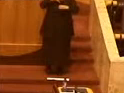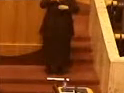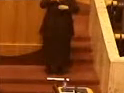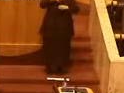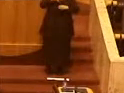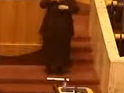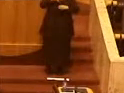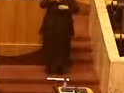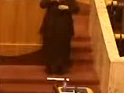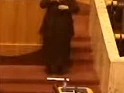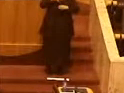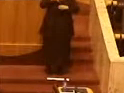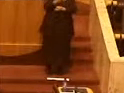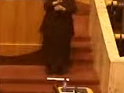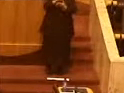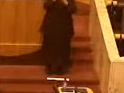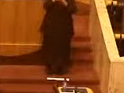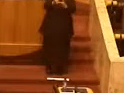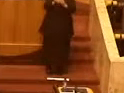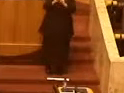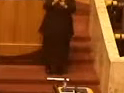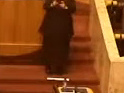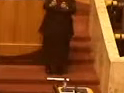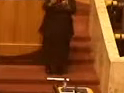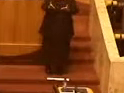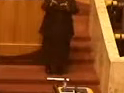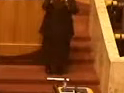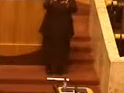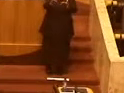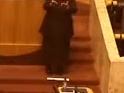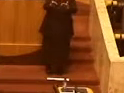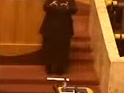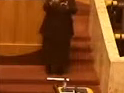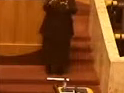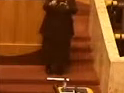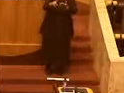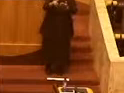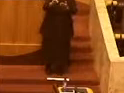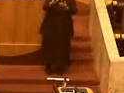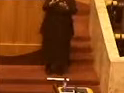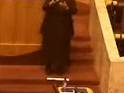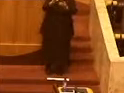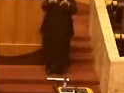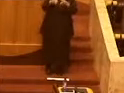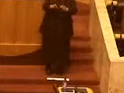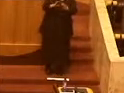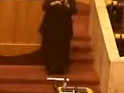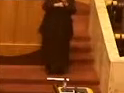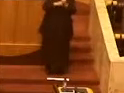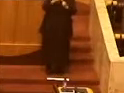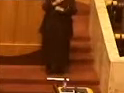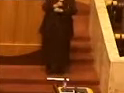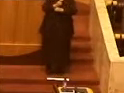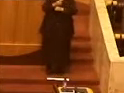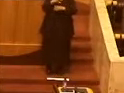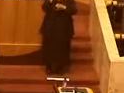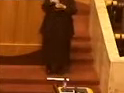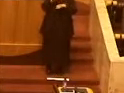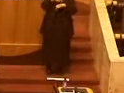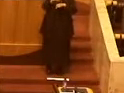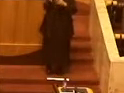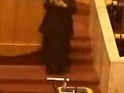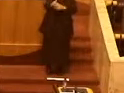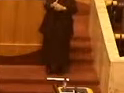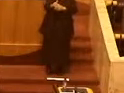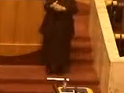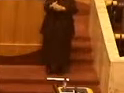capacity and assist in fast-tracking the services delivery of the planned major road infrastructure within the allocated time